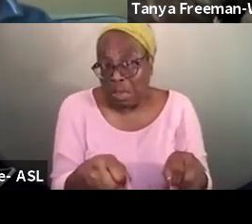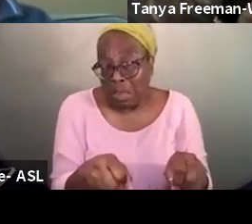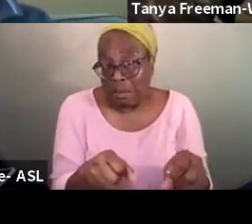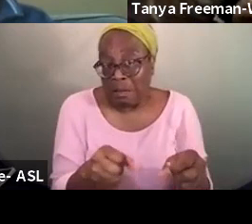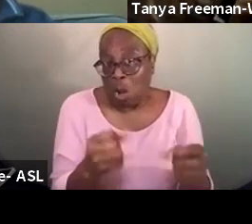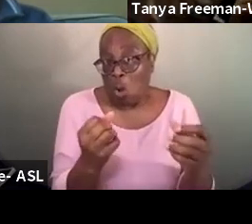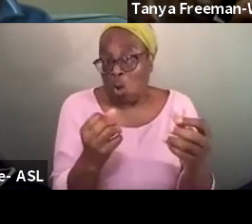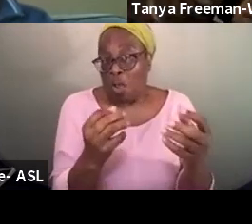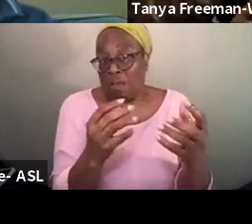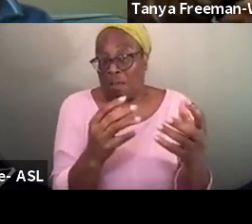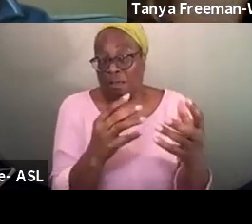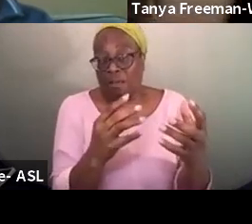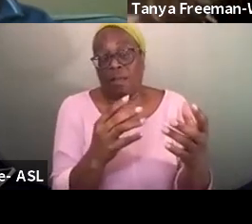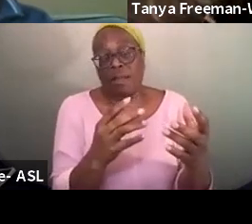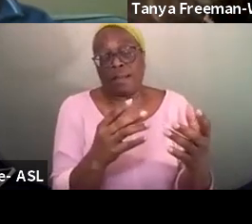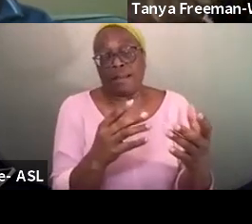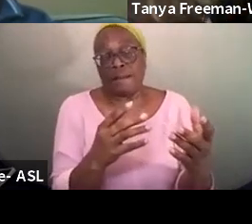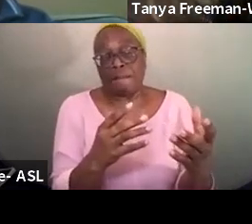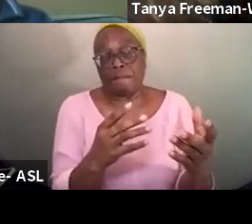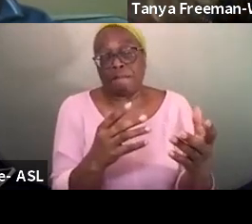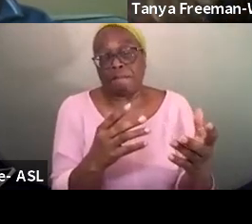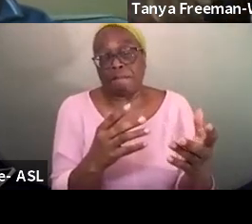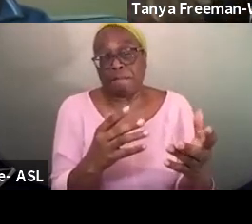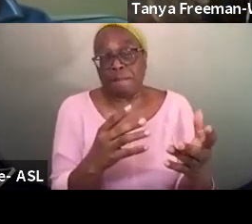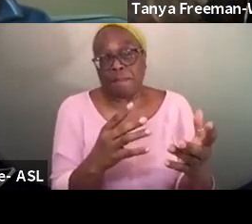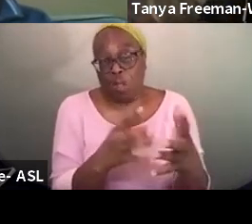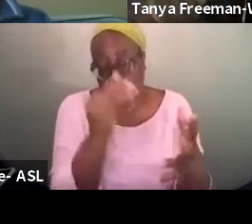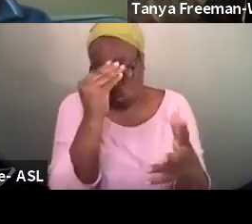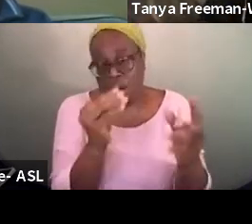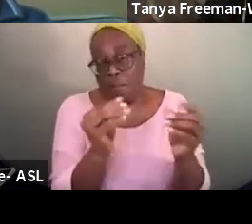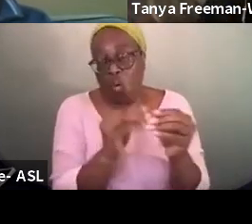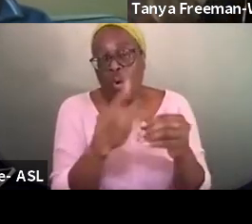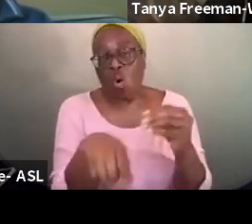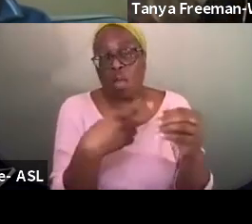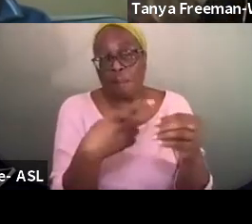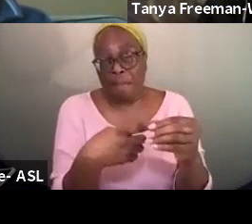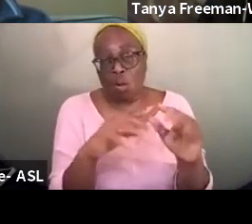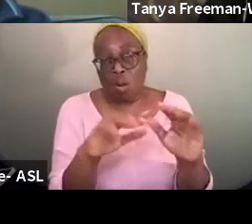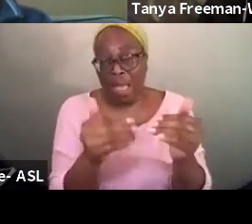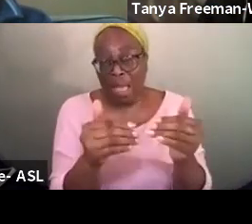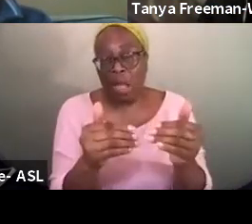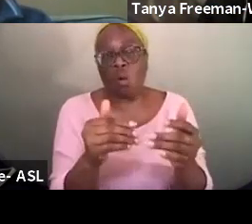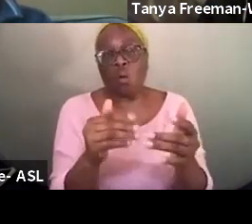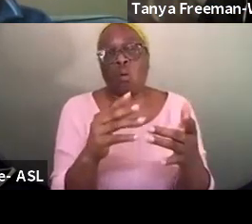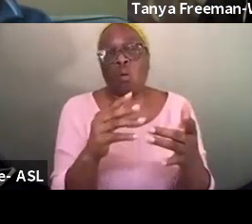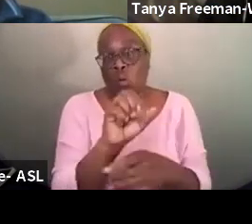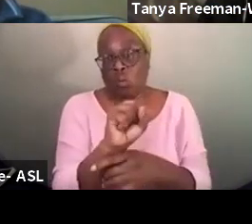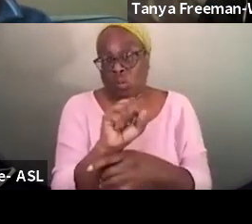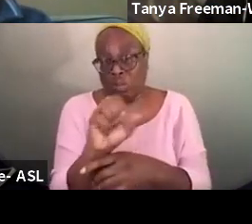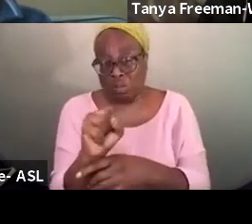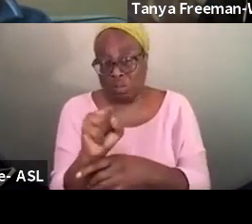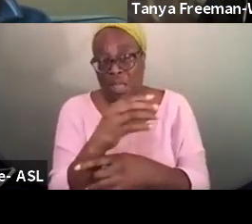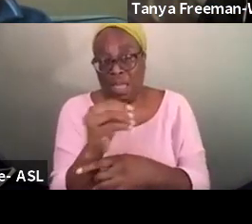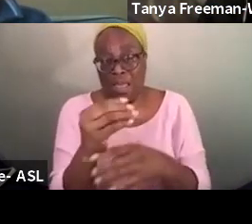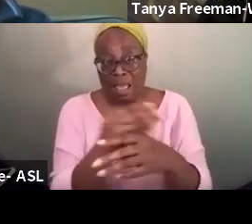of science grades, social studies grades, how they affected students, et cetera, to potentially look